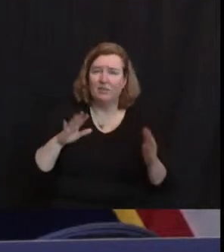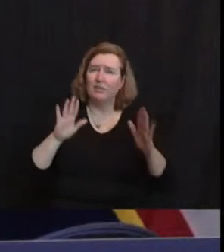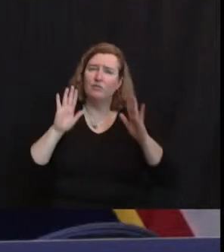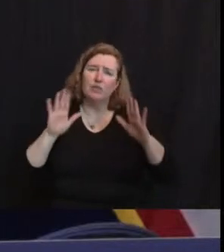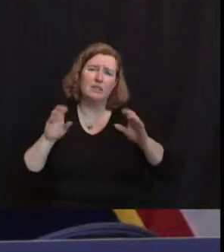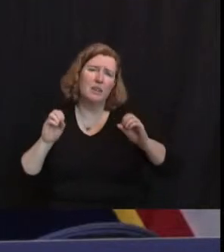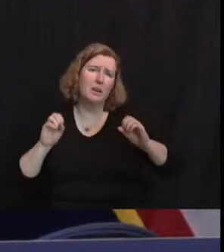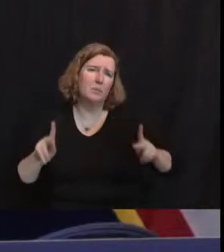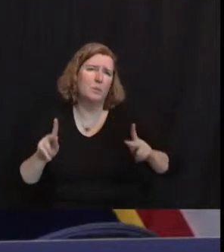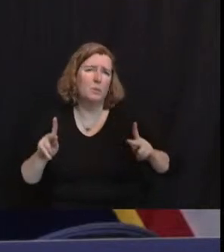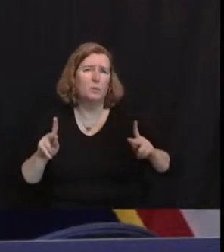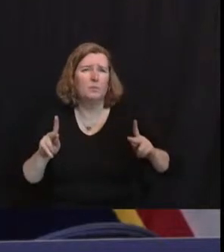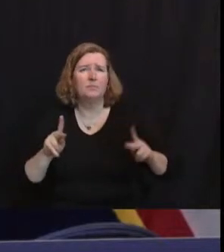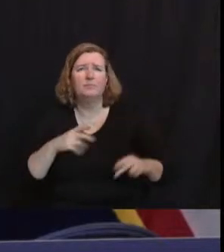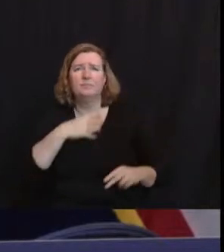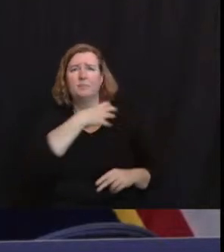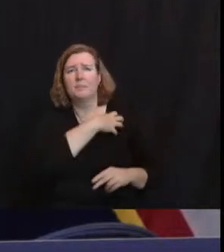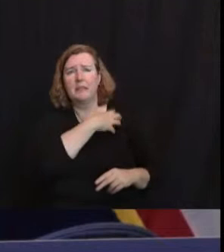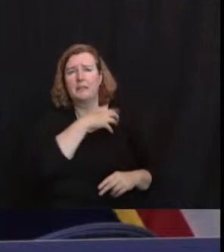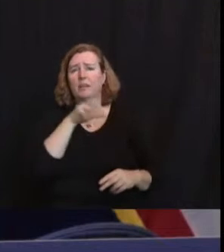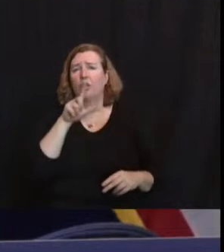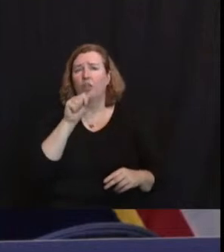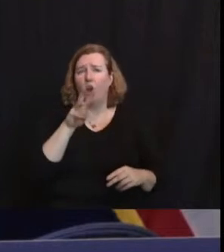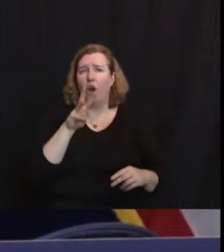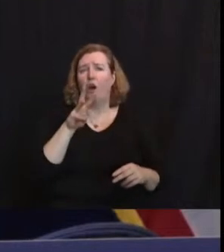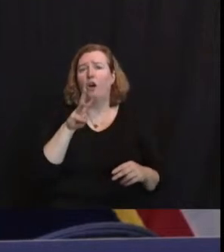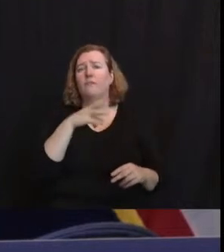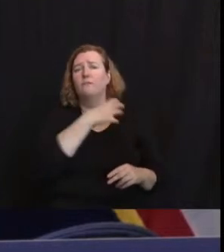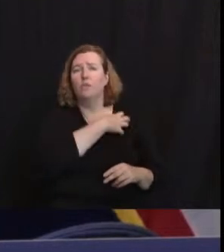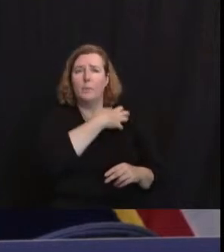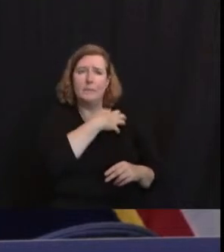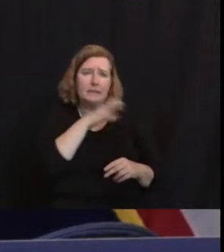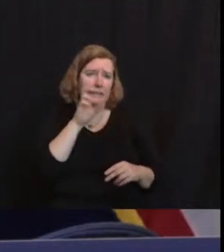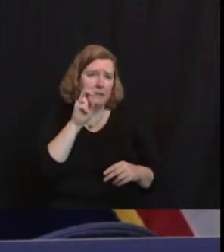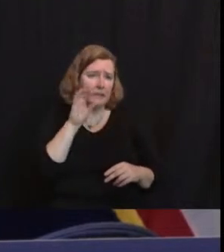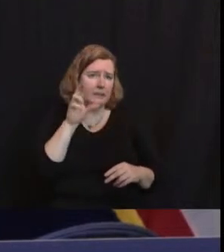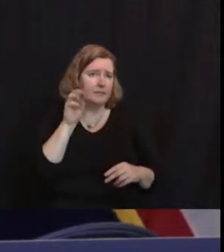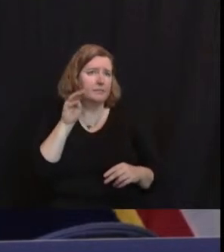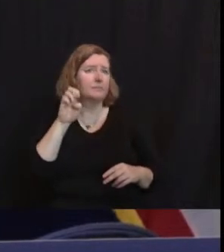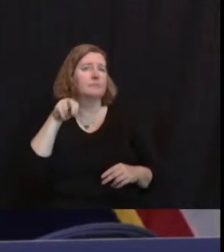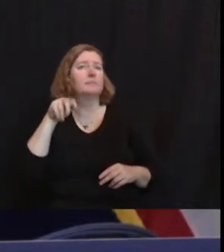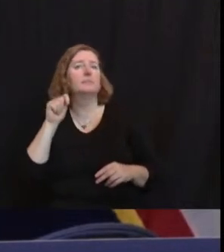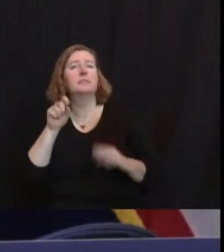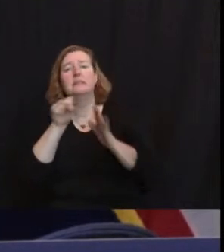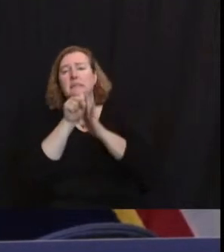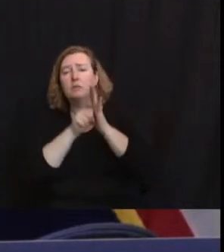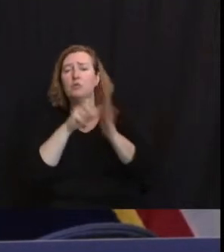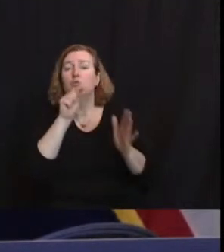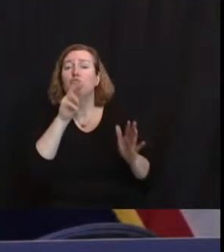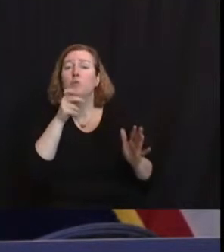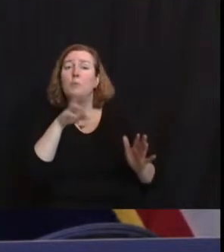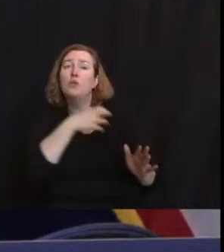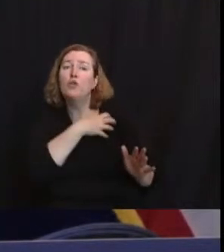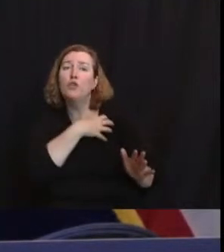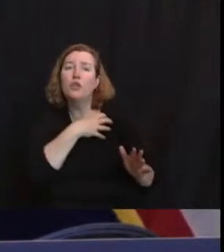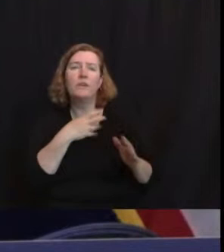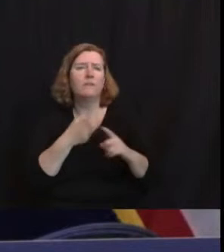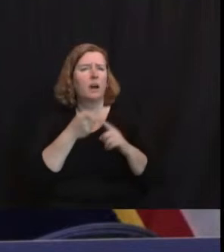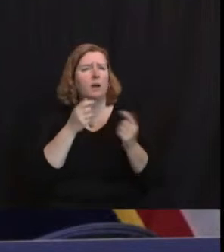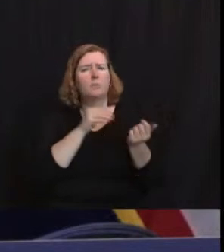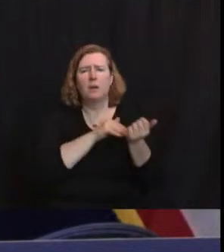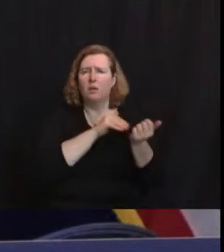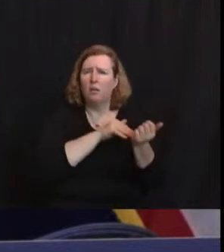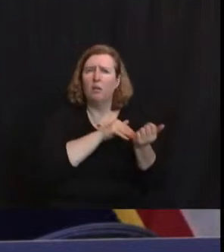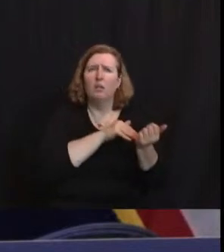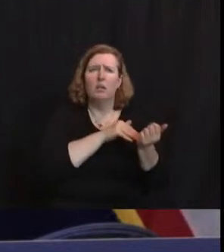law enforcement, particularly our emergency management troopers, have been involved with in all aspects of this response